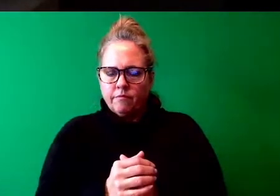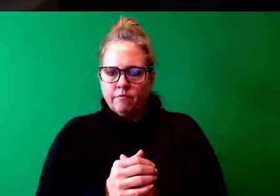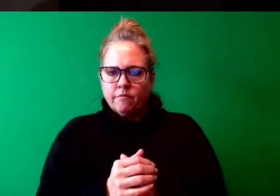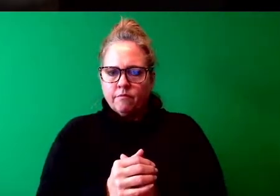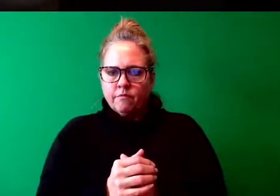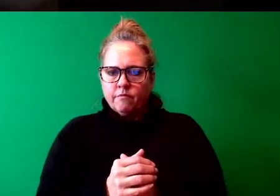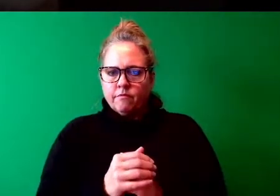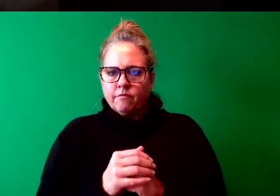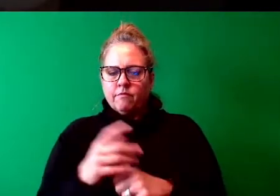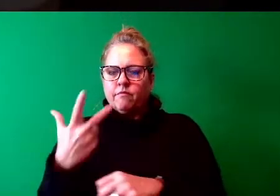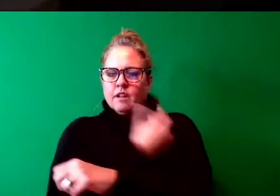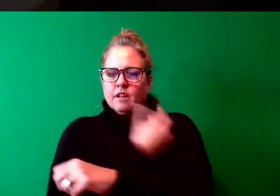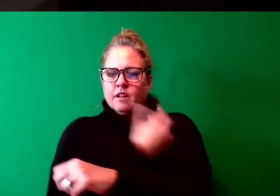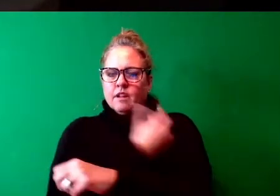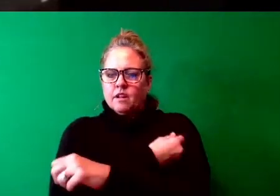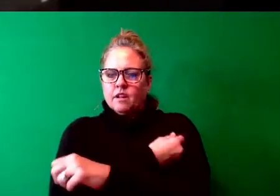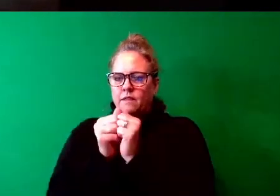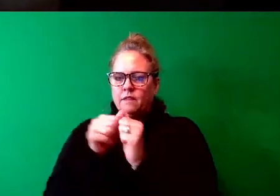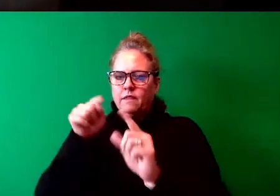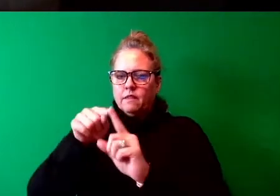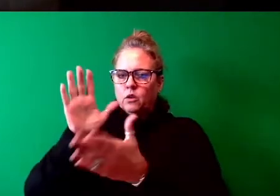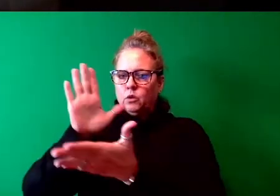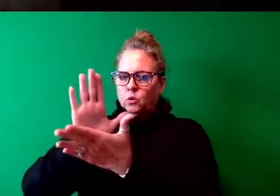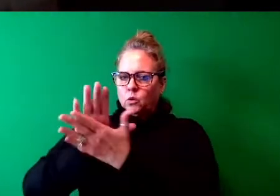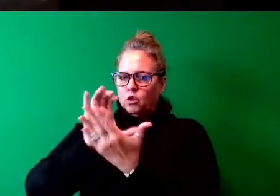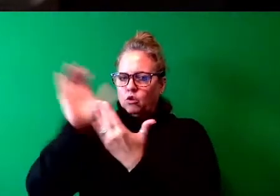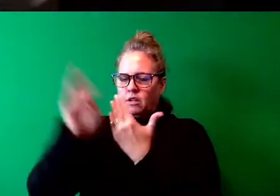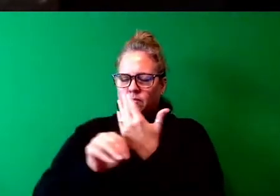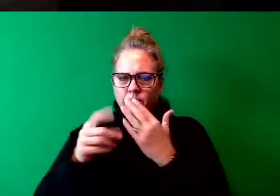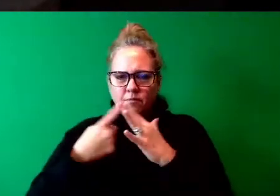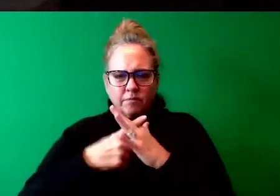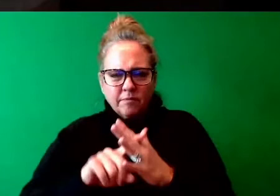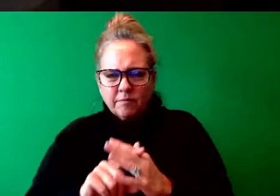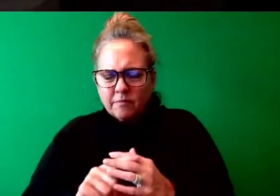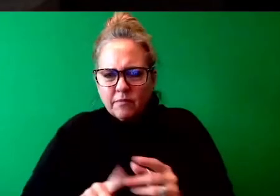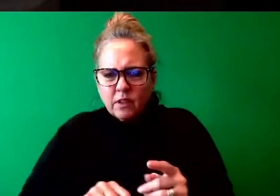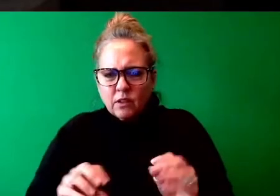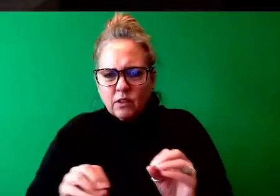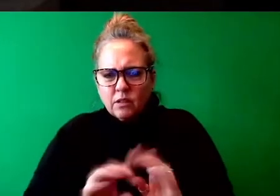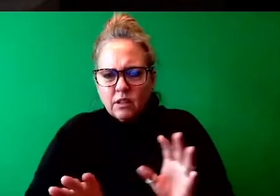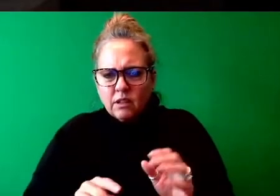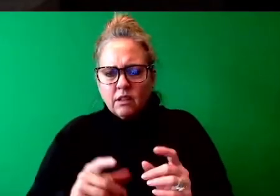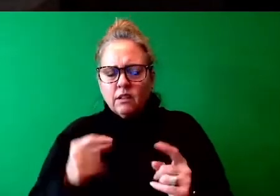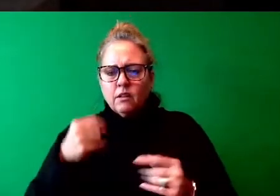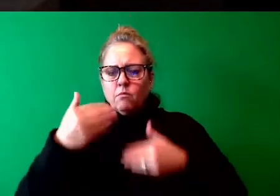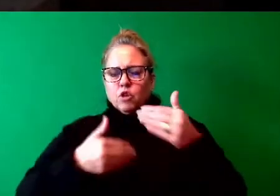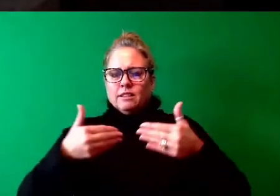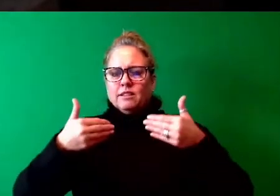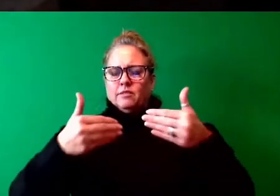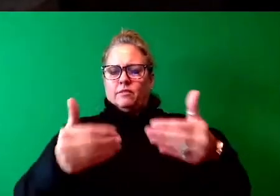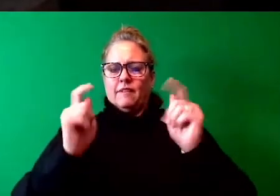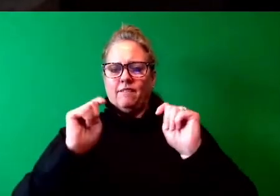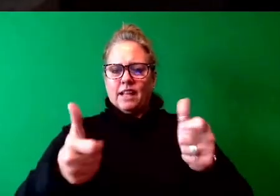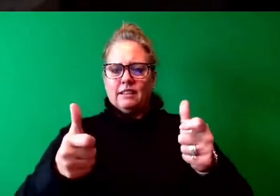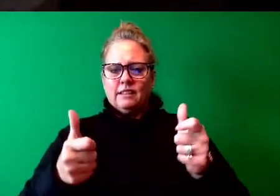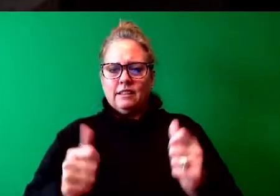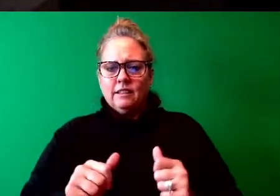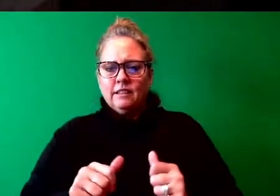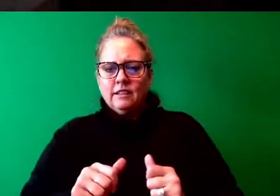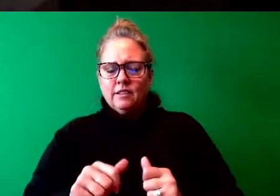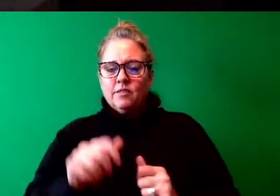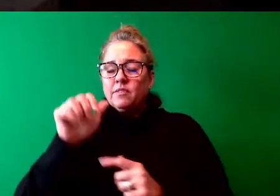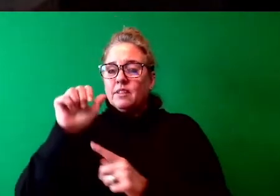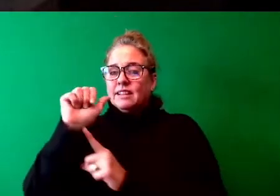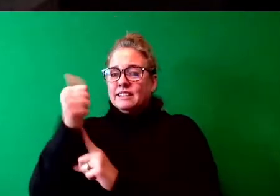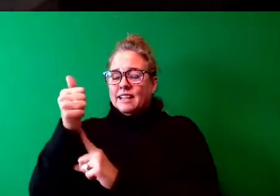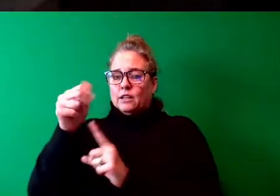variant, and they were getting vaccinated without the school calendar being in effect. So those are two factors that might speed up, hopefully speed up that 10 to